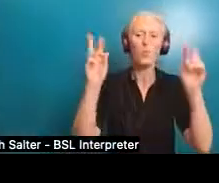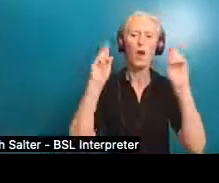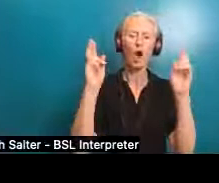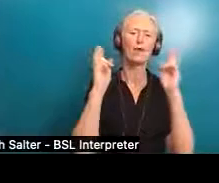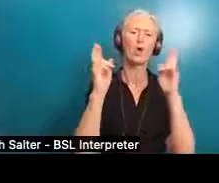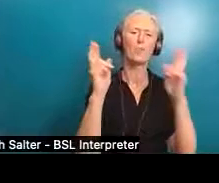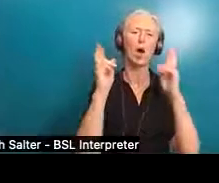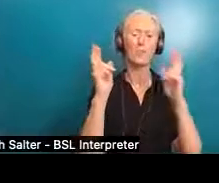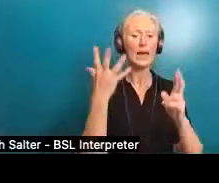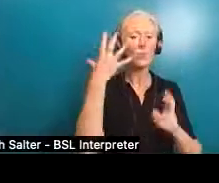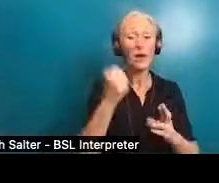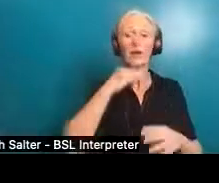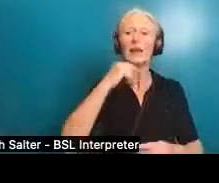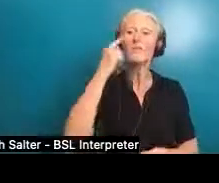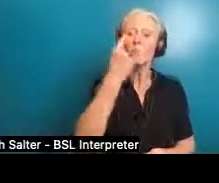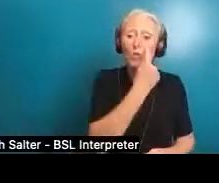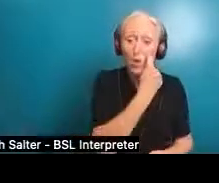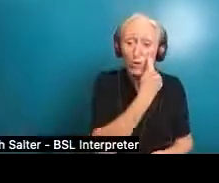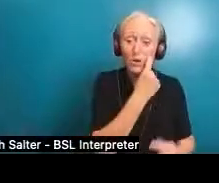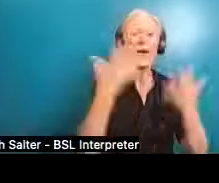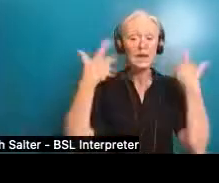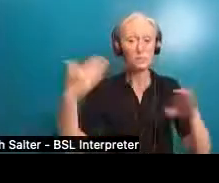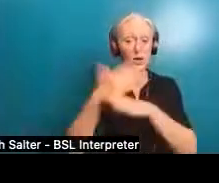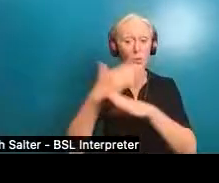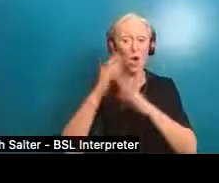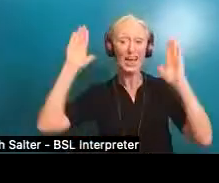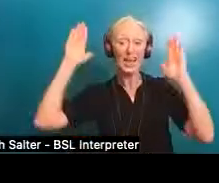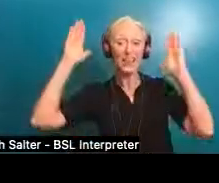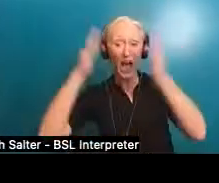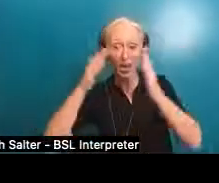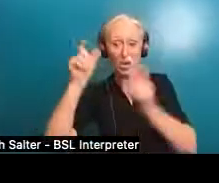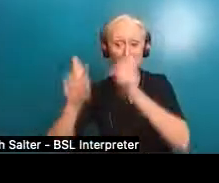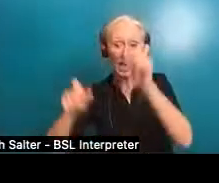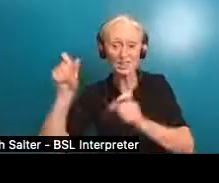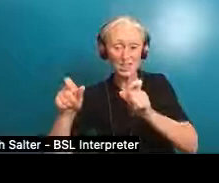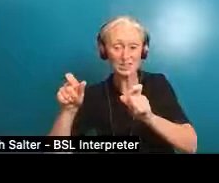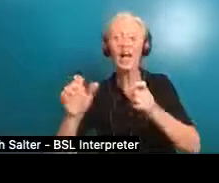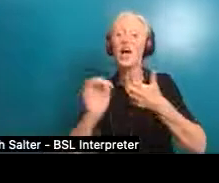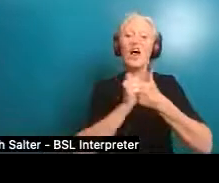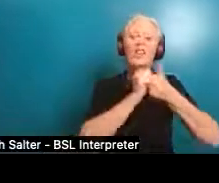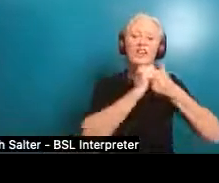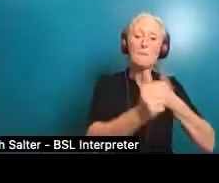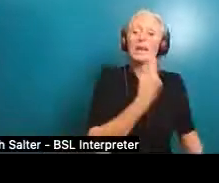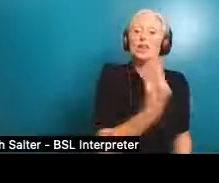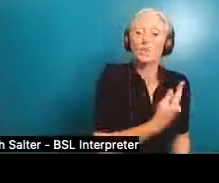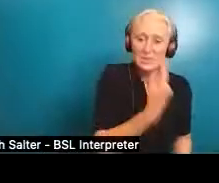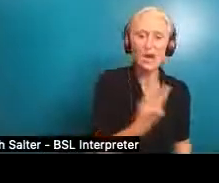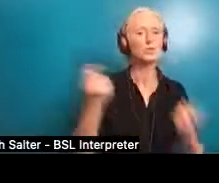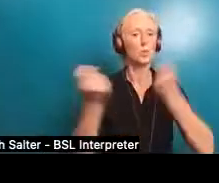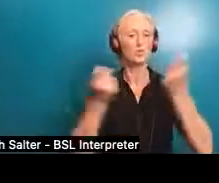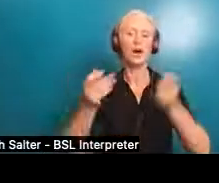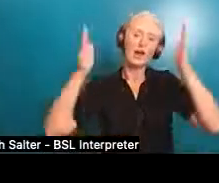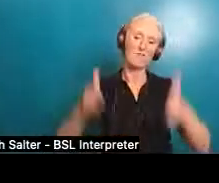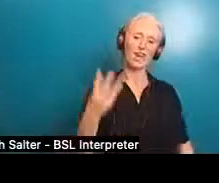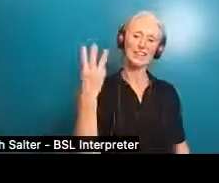show proof that it works in these Usher patients, that the company will then run a full-on phase 3 trial, and it will be applicable to a lot